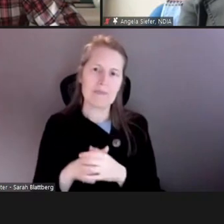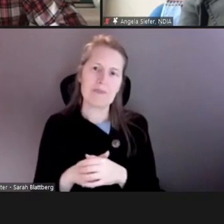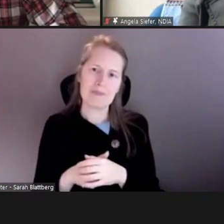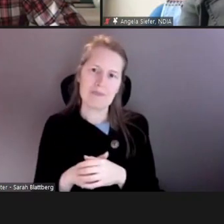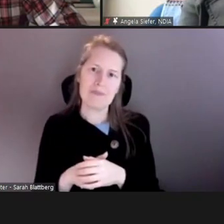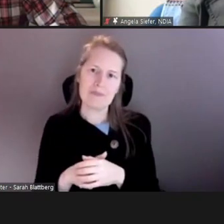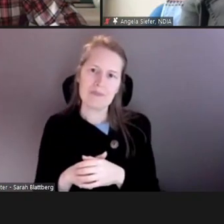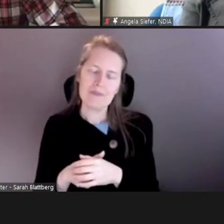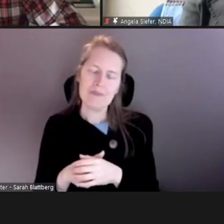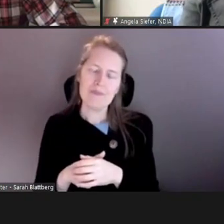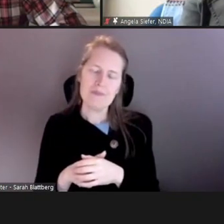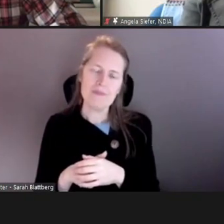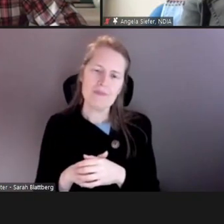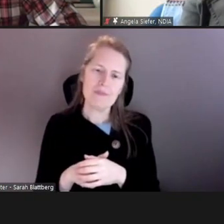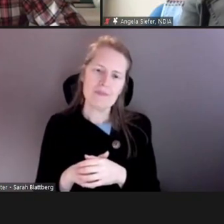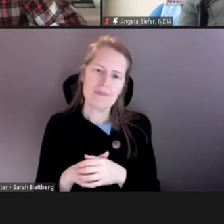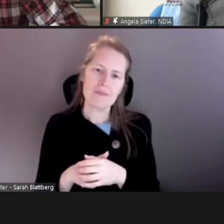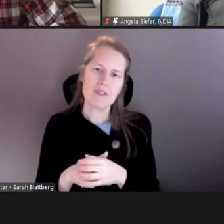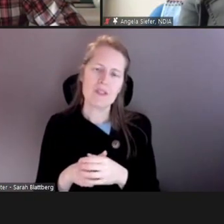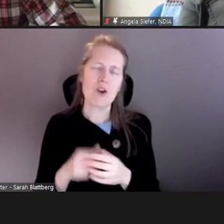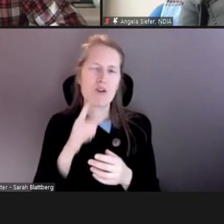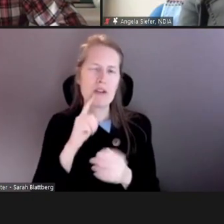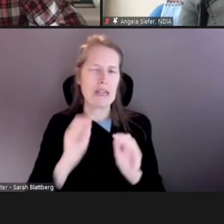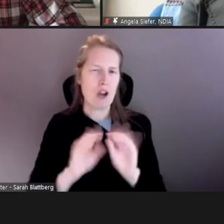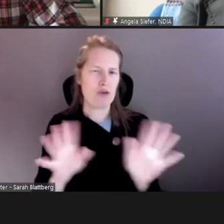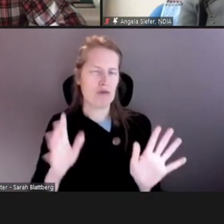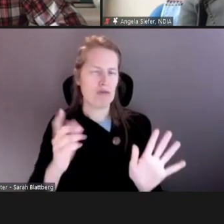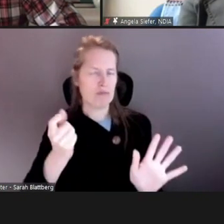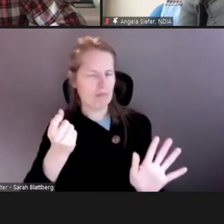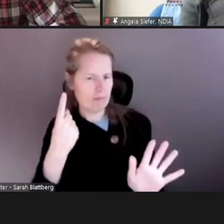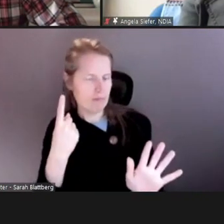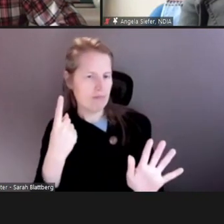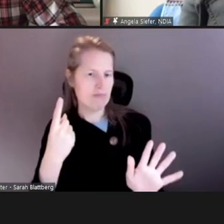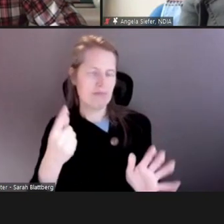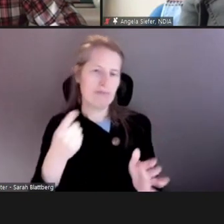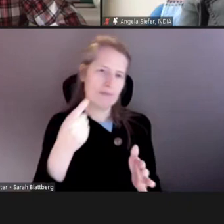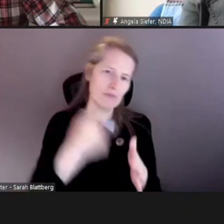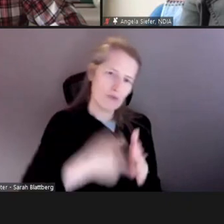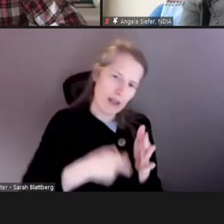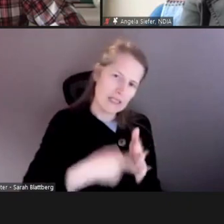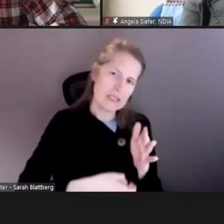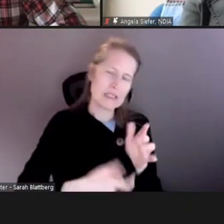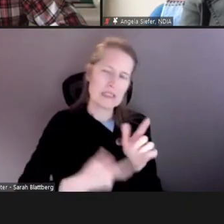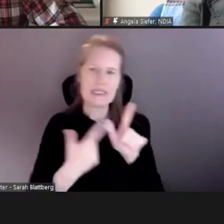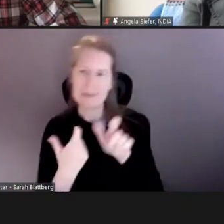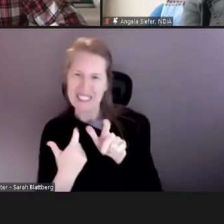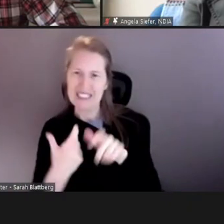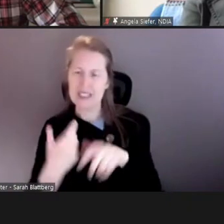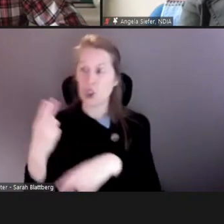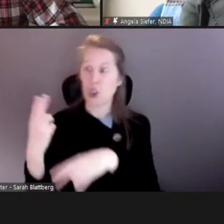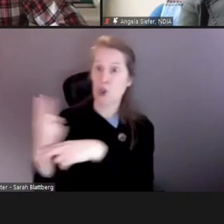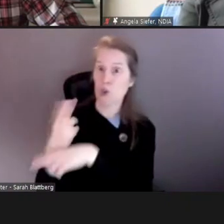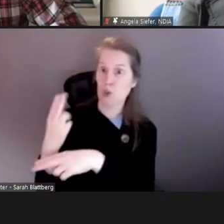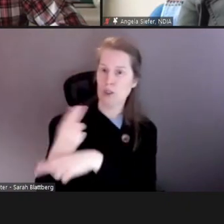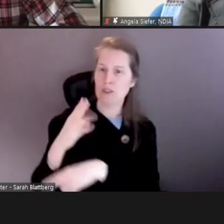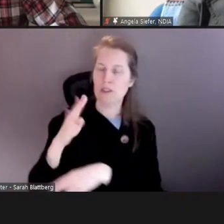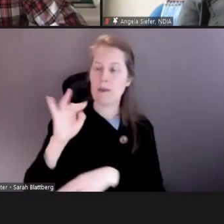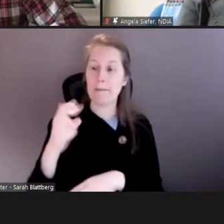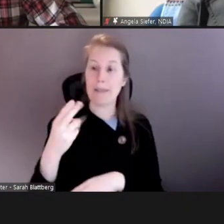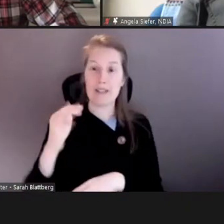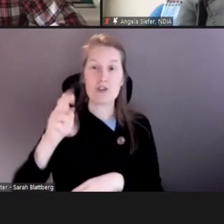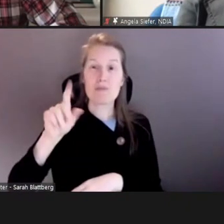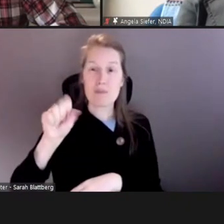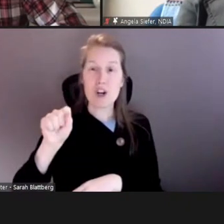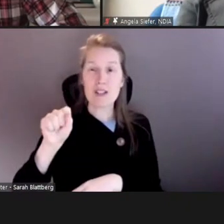clear understanding of the prices, the speeds, and how it relates to the uses, benchmarks, which I like